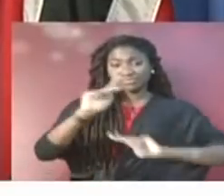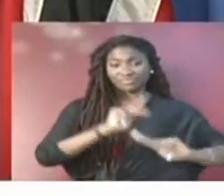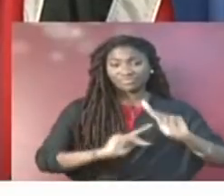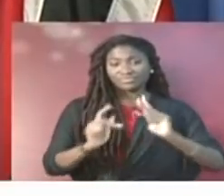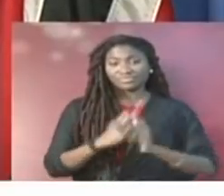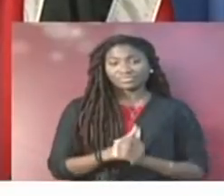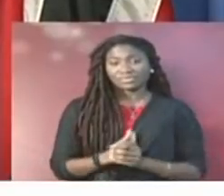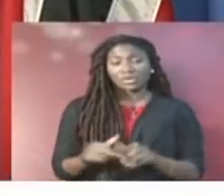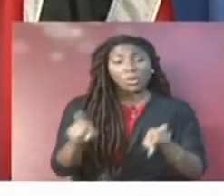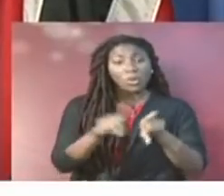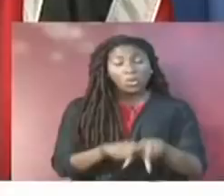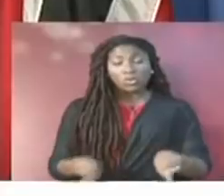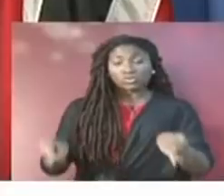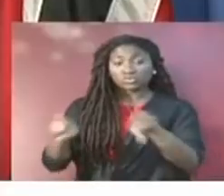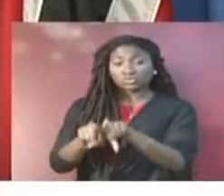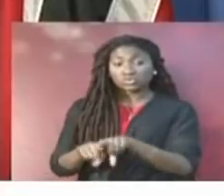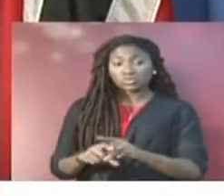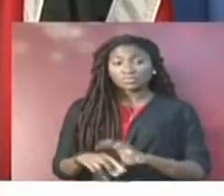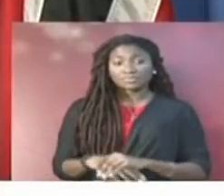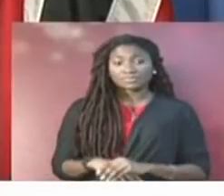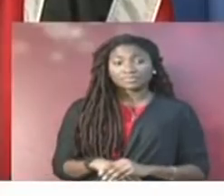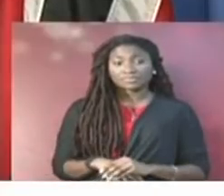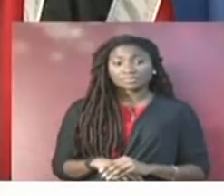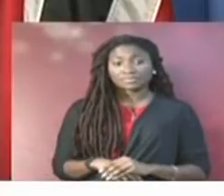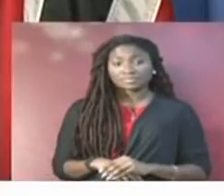We also